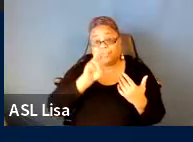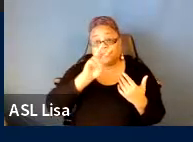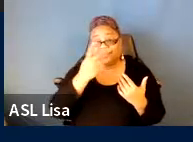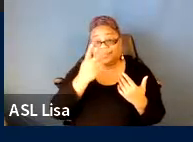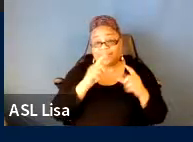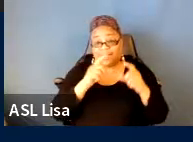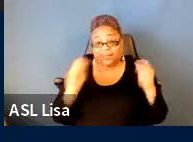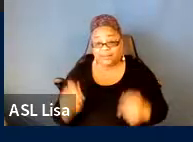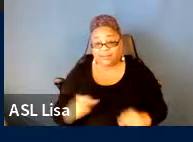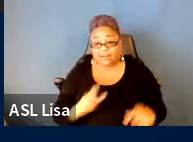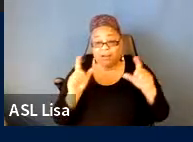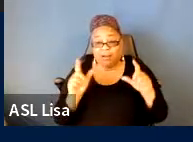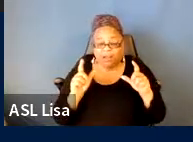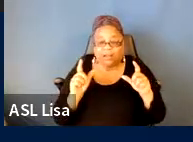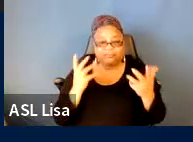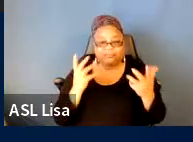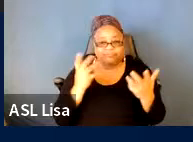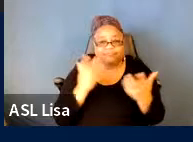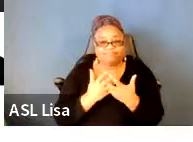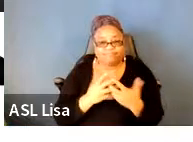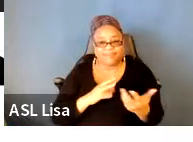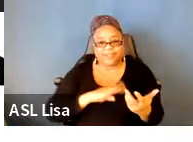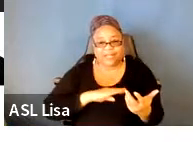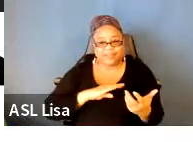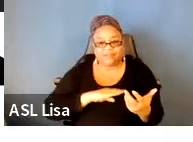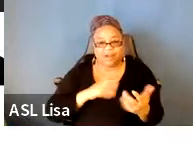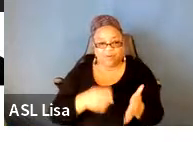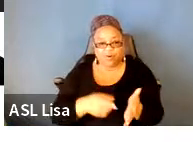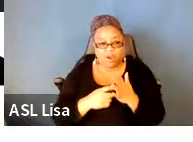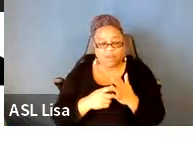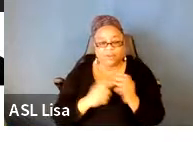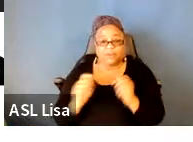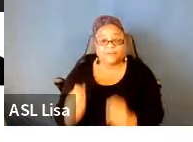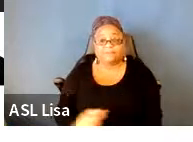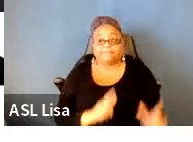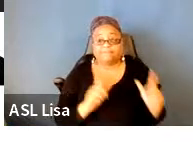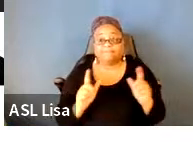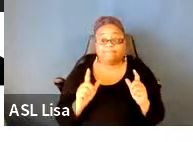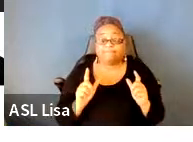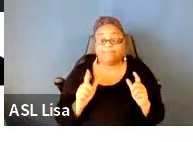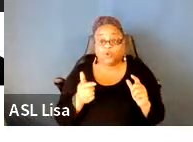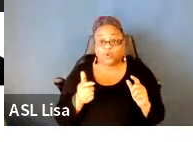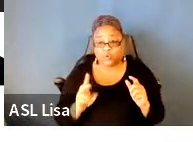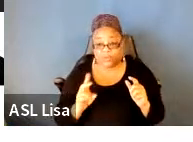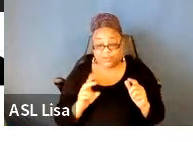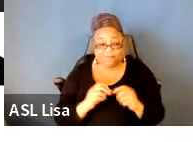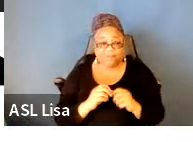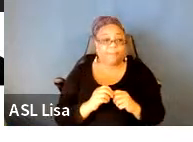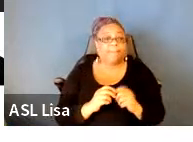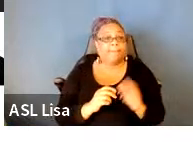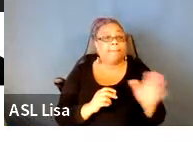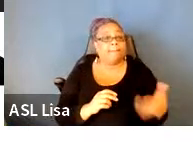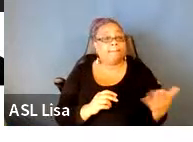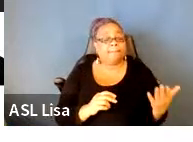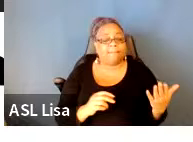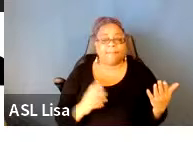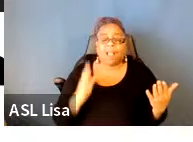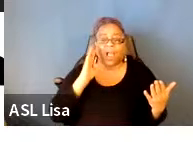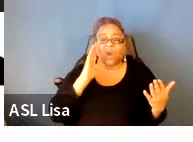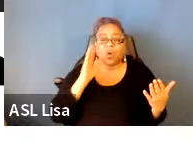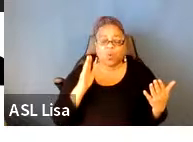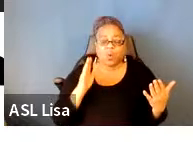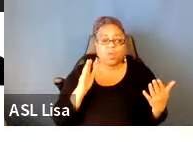requirements. Let's move on to the next slide, please. 27. So I'm going to go over